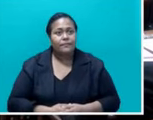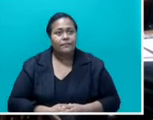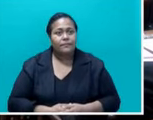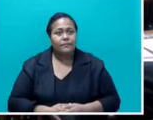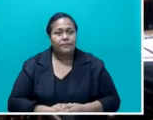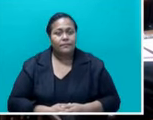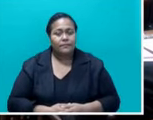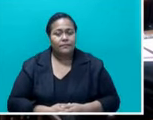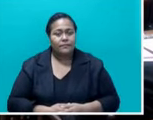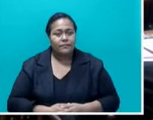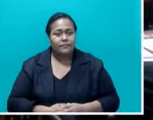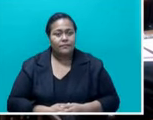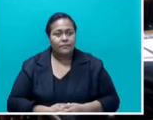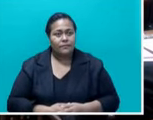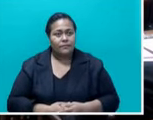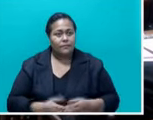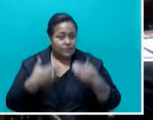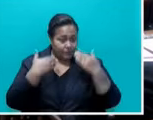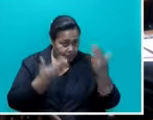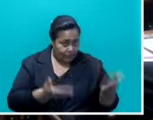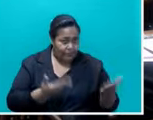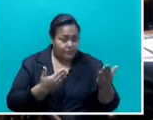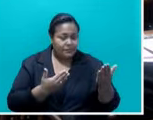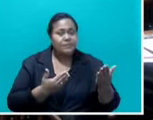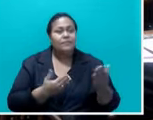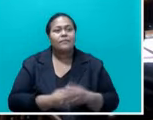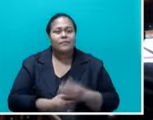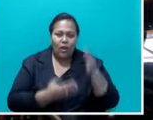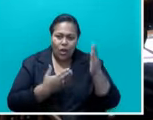Andy Teimumu Kepa, you have the floor.